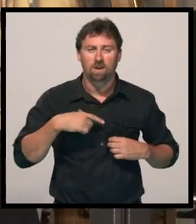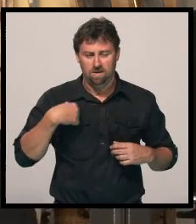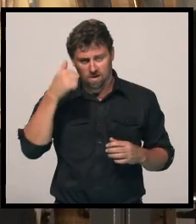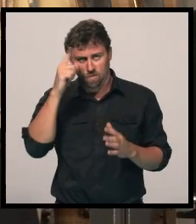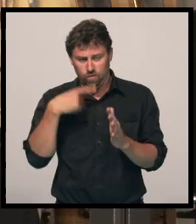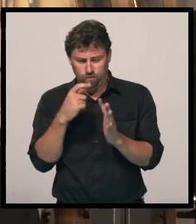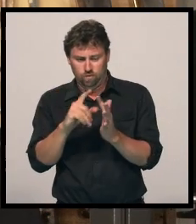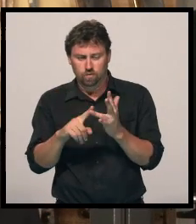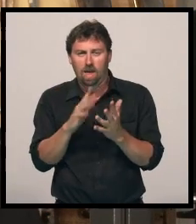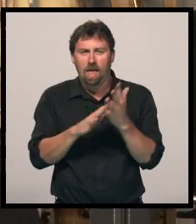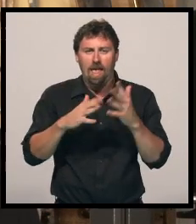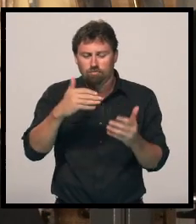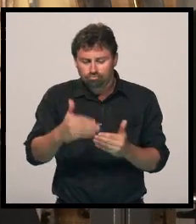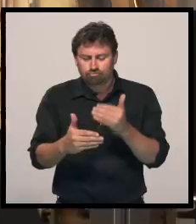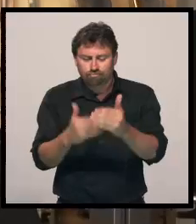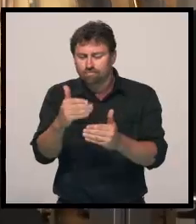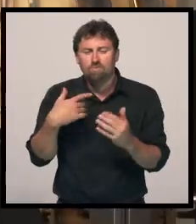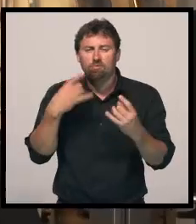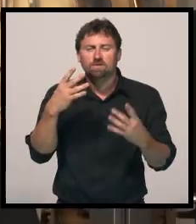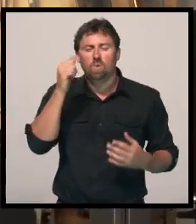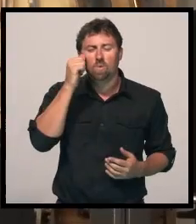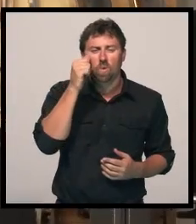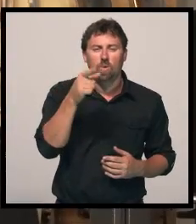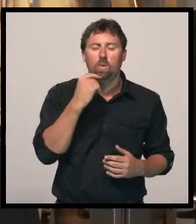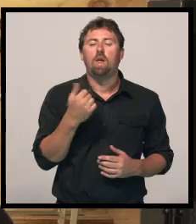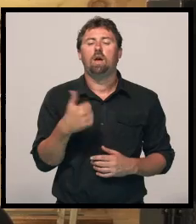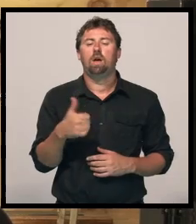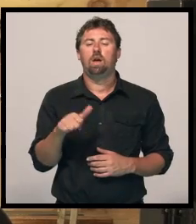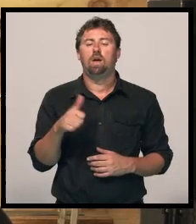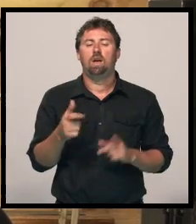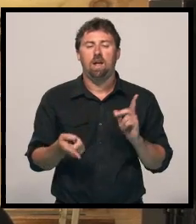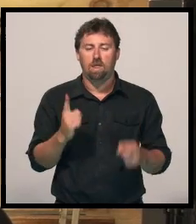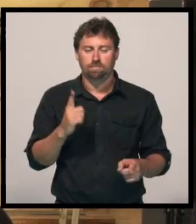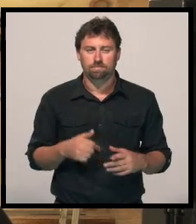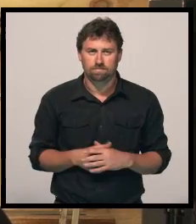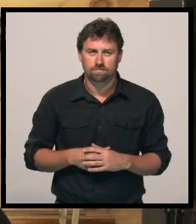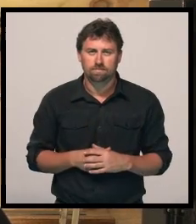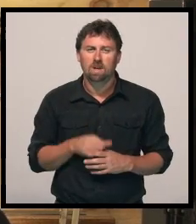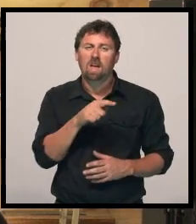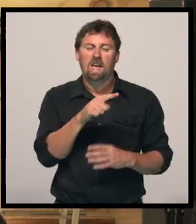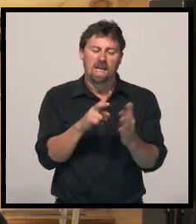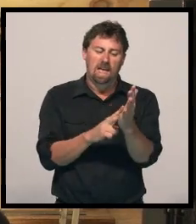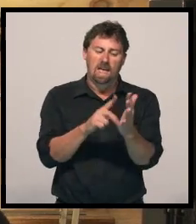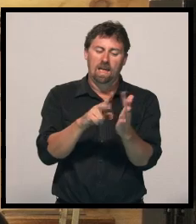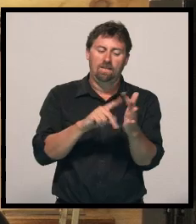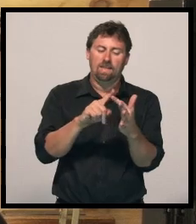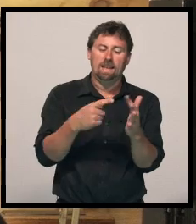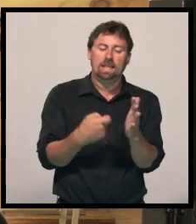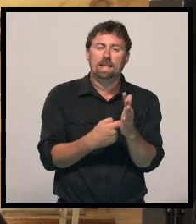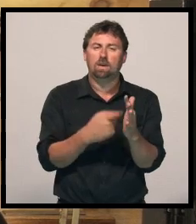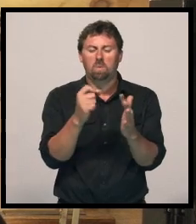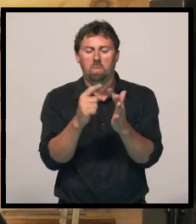the process I'm doing. You'll see why when you're working with the veneer plywood